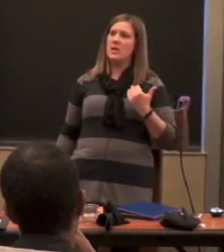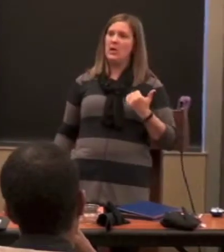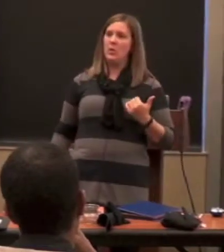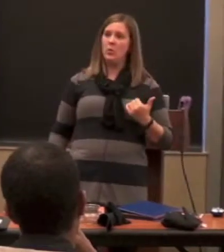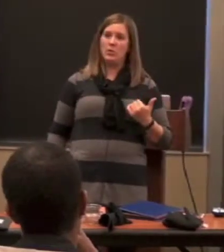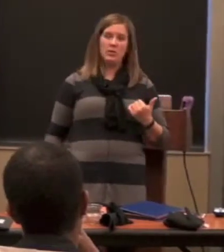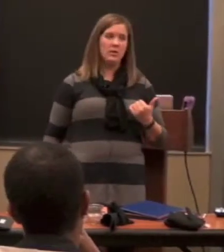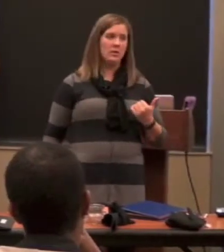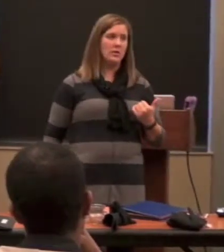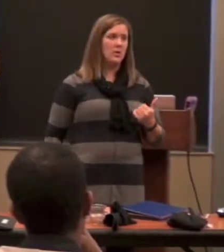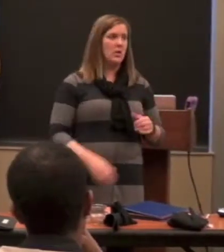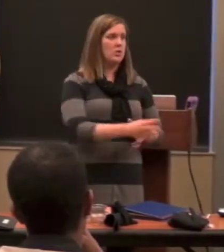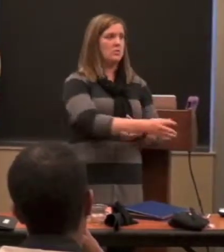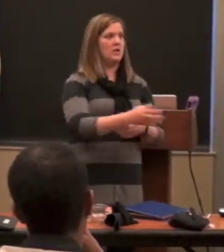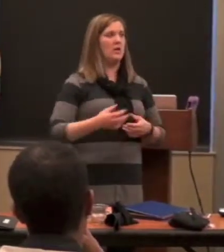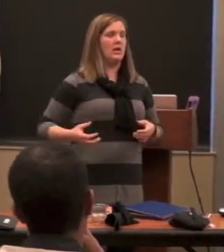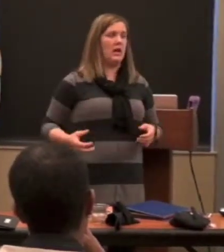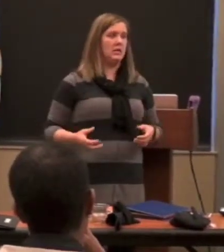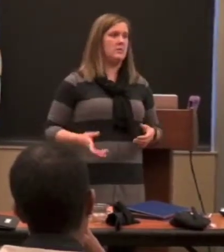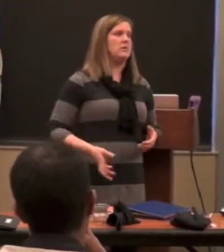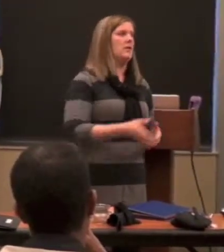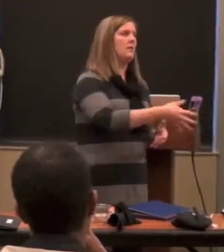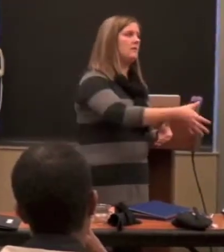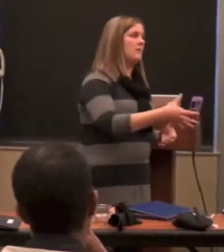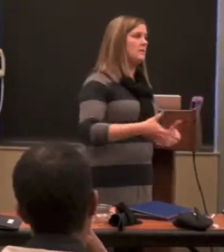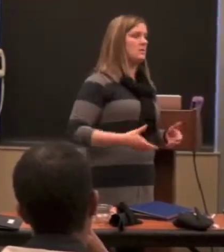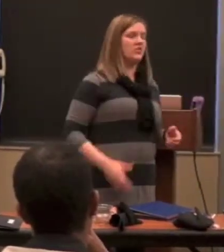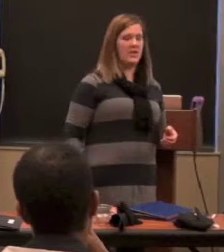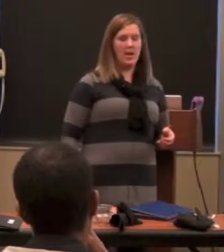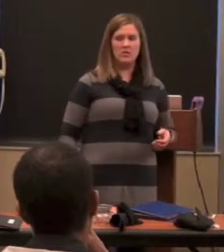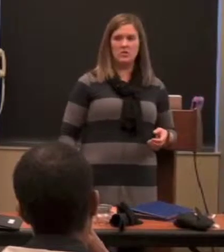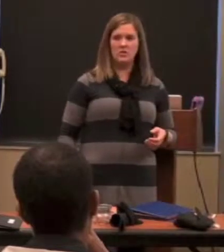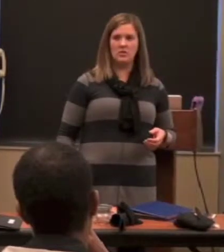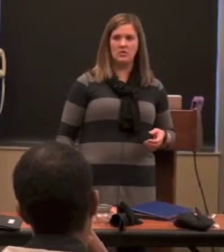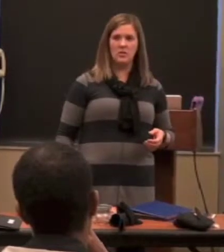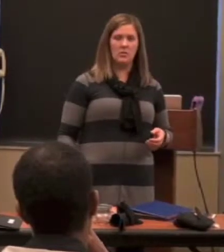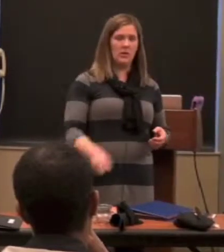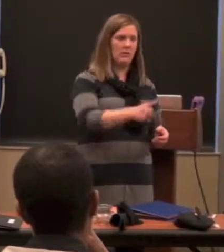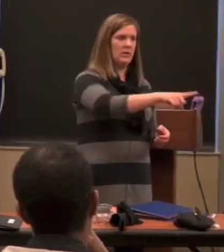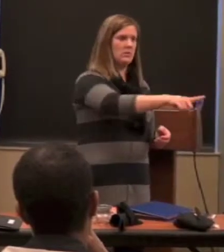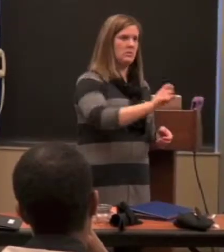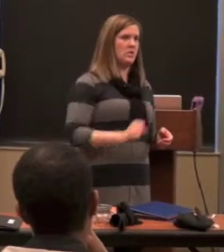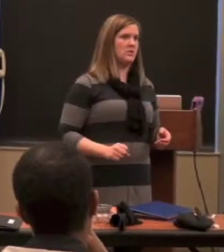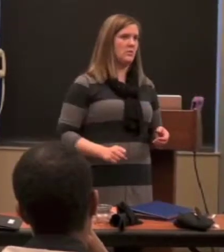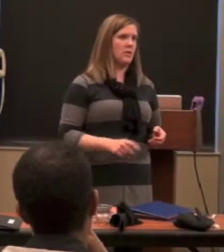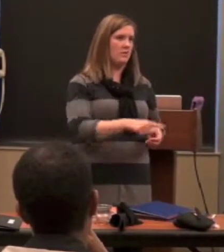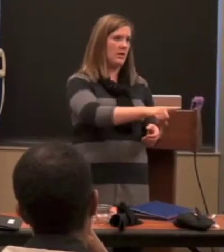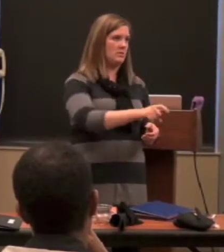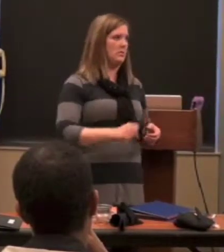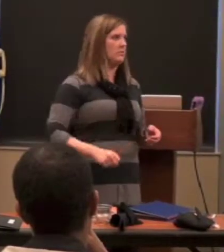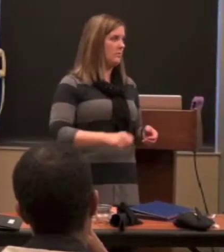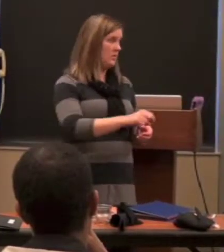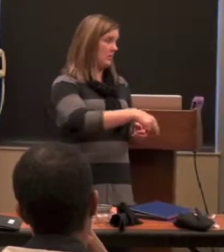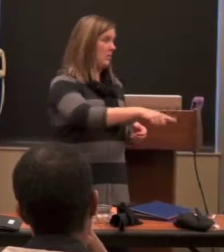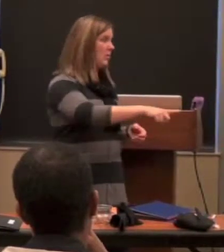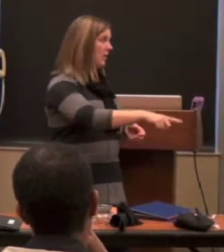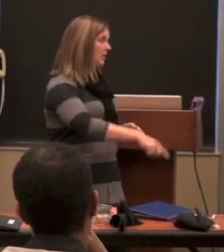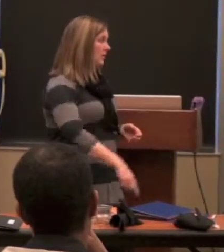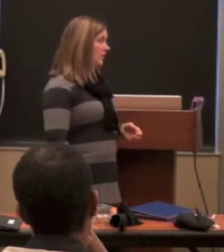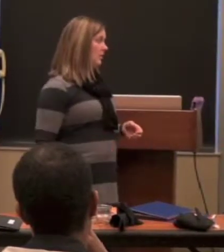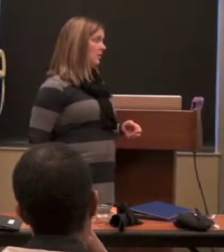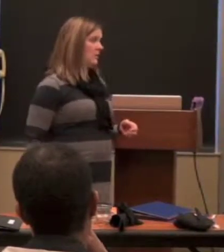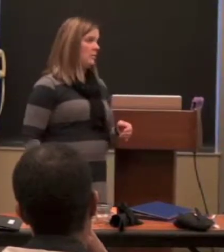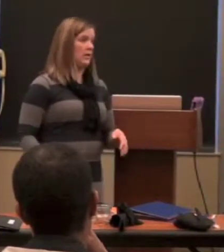without saying a word, using our hands, using our physical touch. We can fade to a gesture, we can fade to a